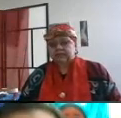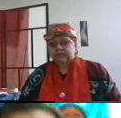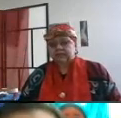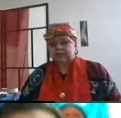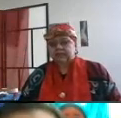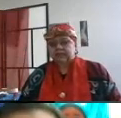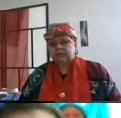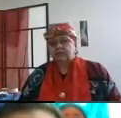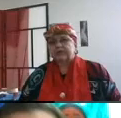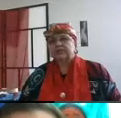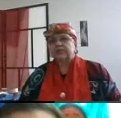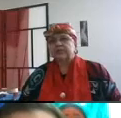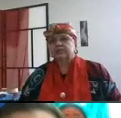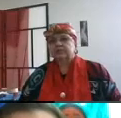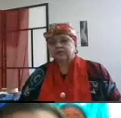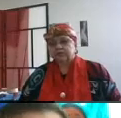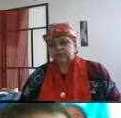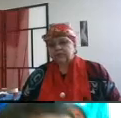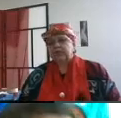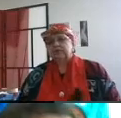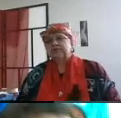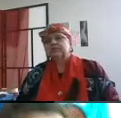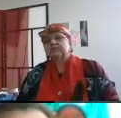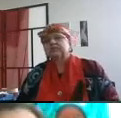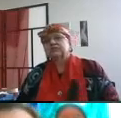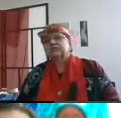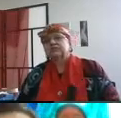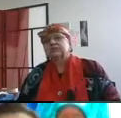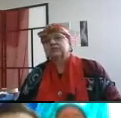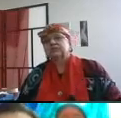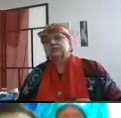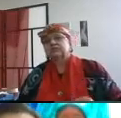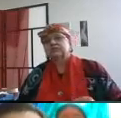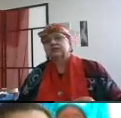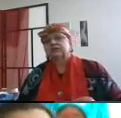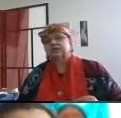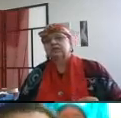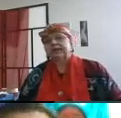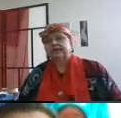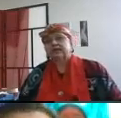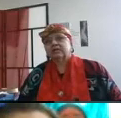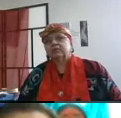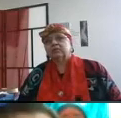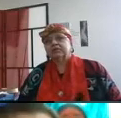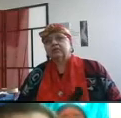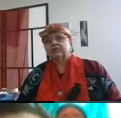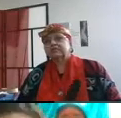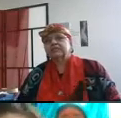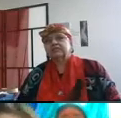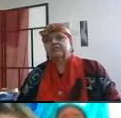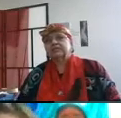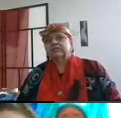on Zoom, it opens it up from all nations, from the 4 directions. So right now we are